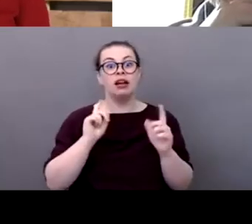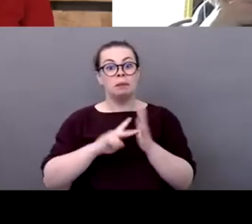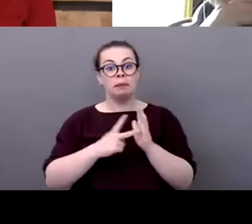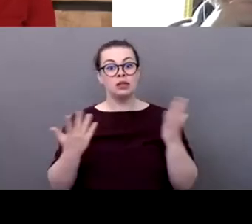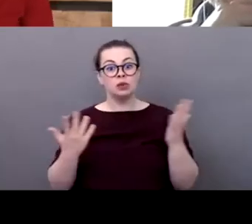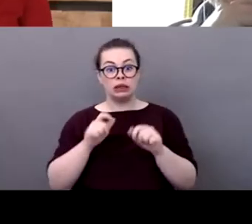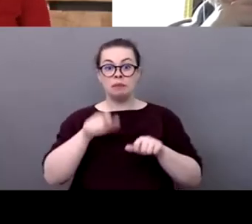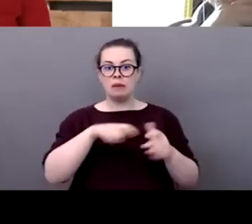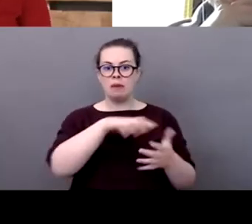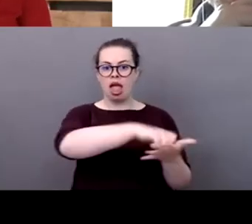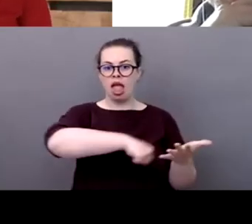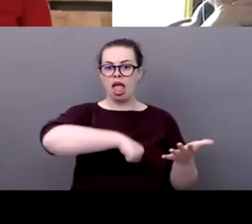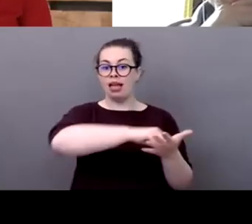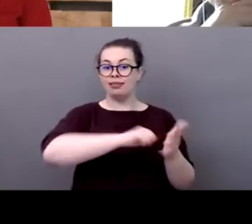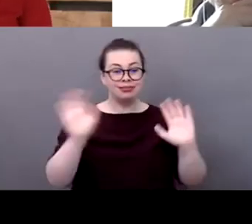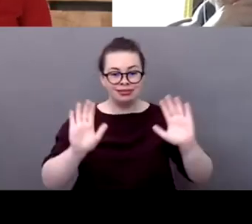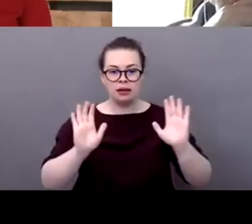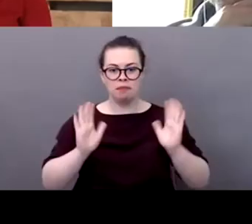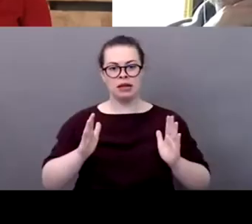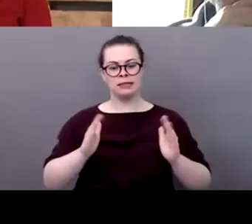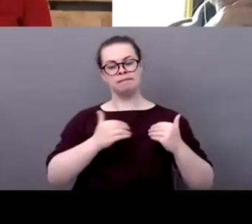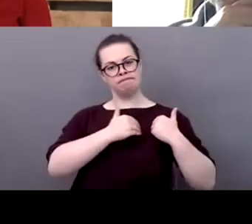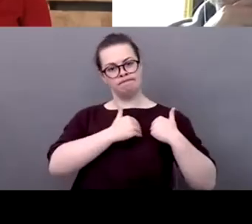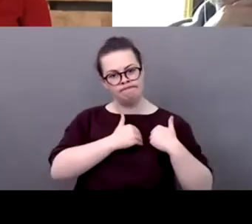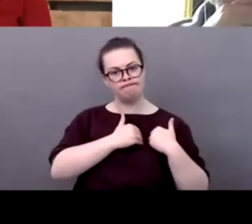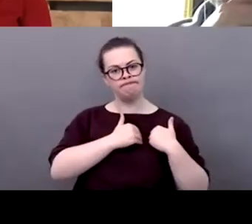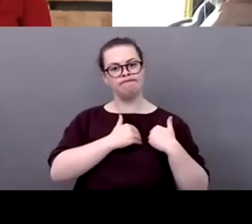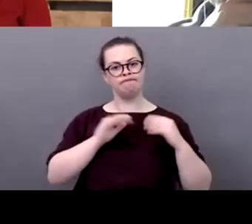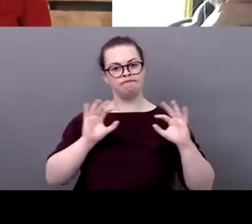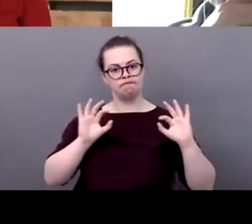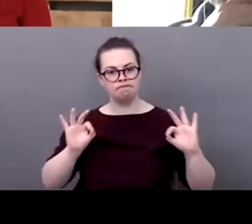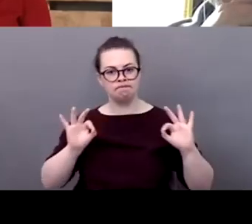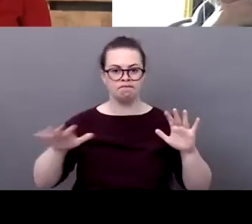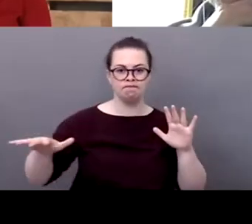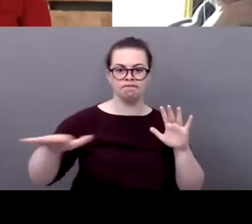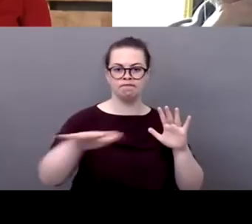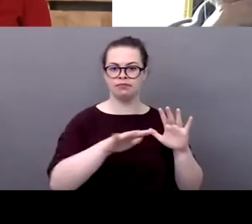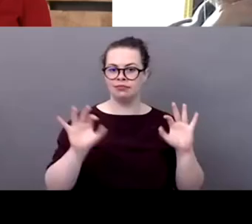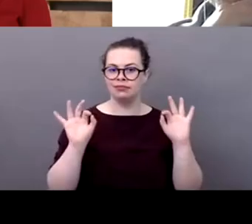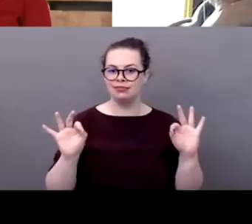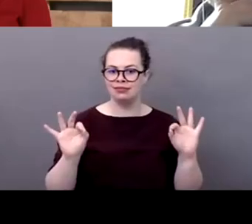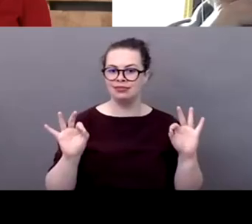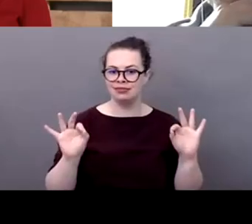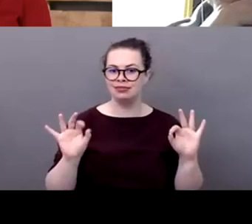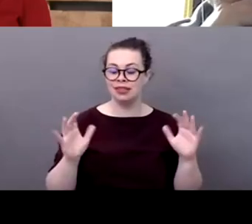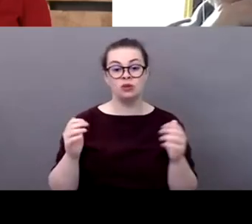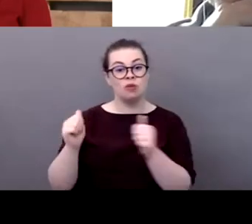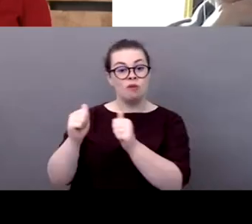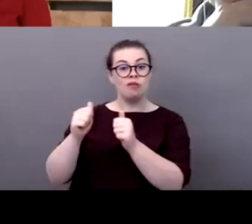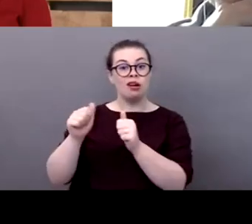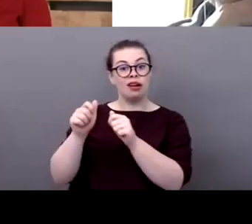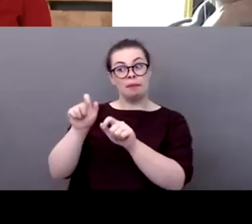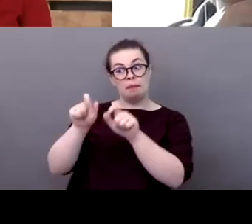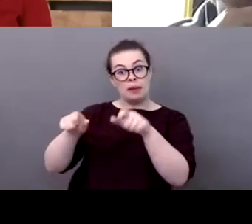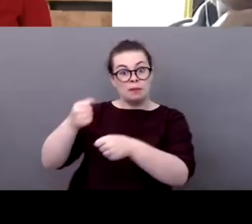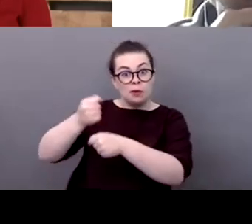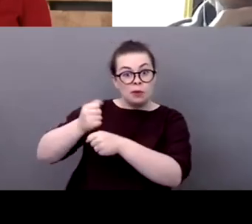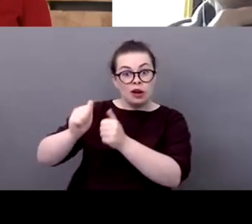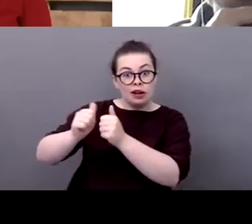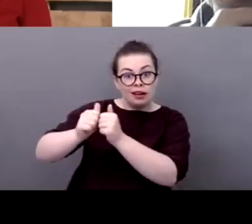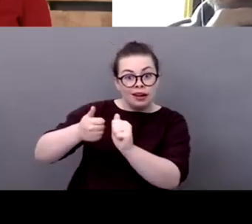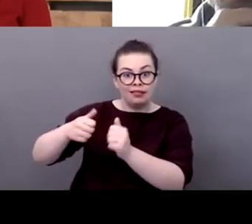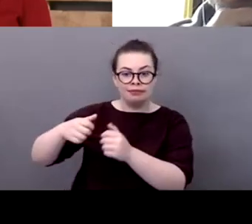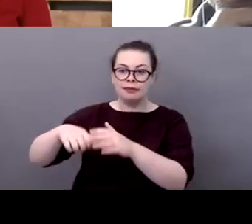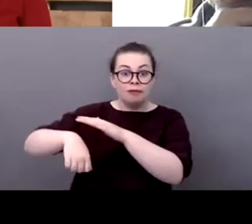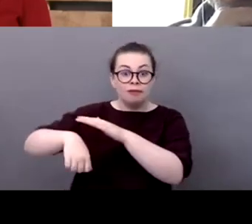what we do. And so athletes too are the kind of the role models of today, which we've heard, and high levels of influence. So